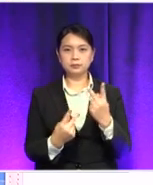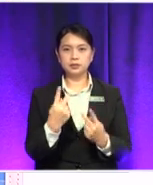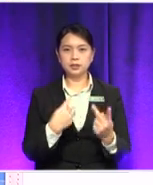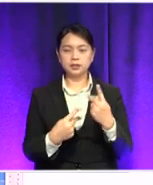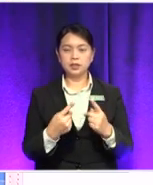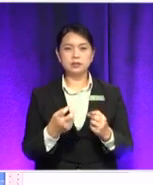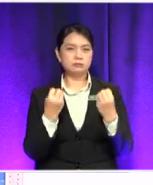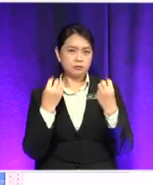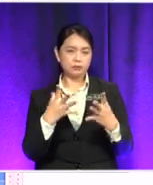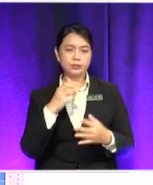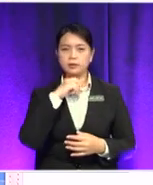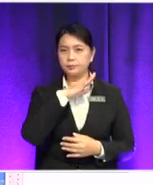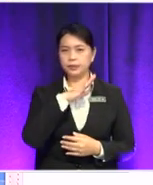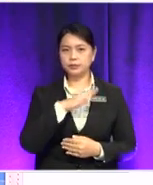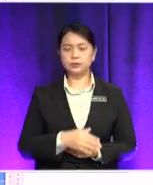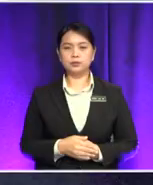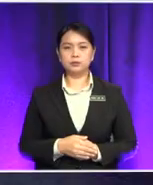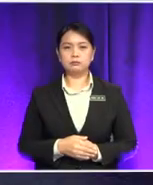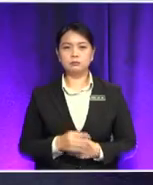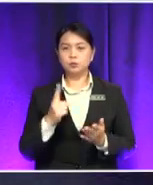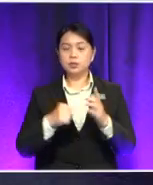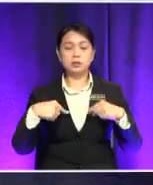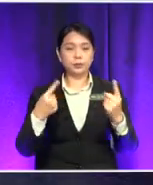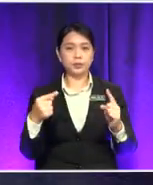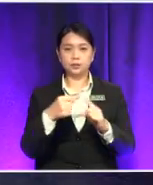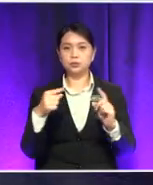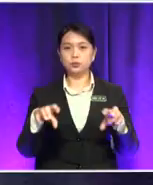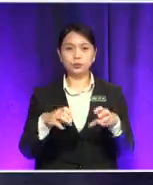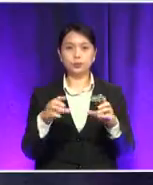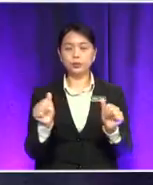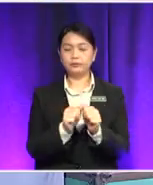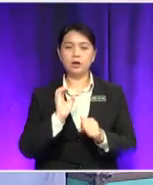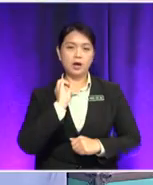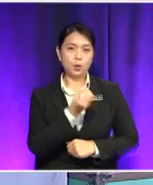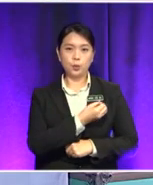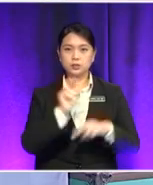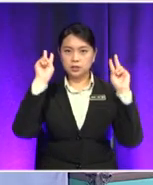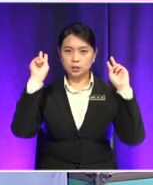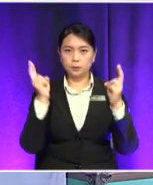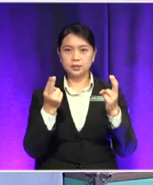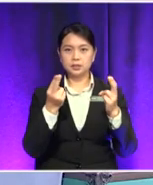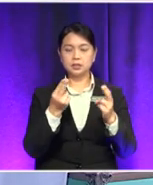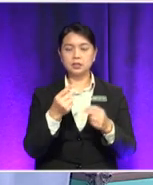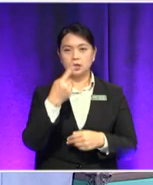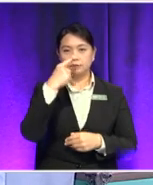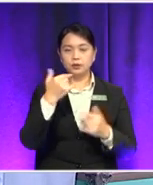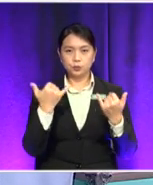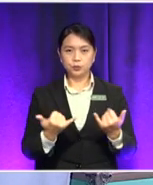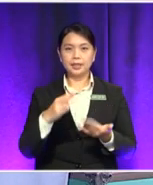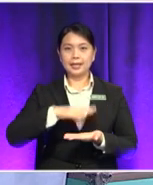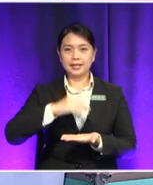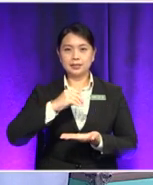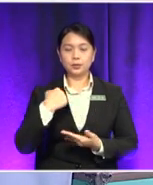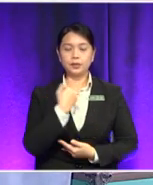What is that got to do with our topic today? Yes, today for the lesson for today, we are talking about